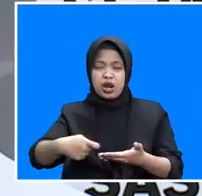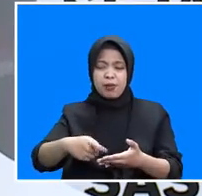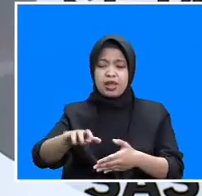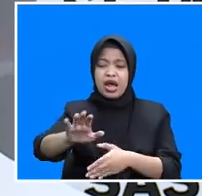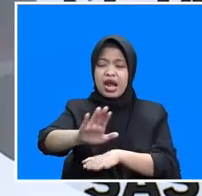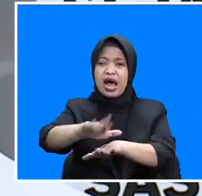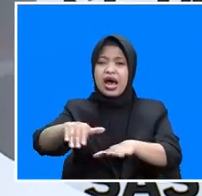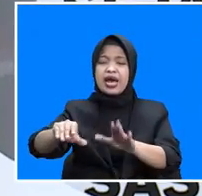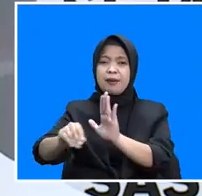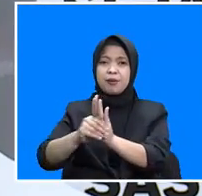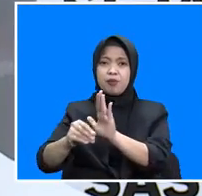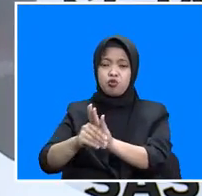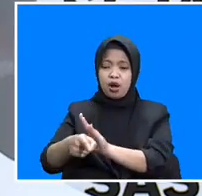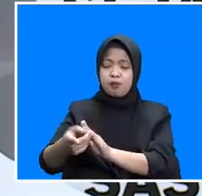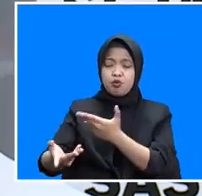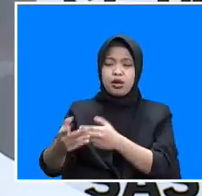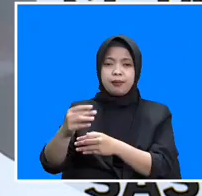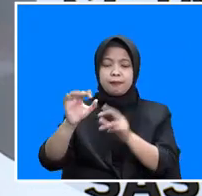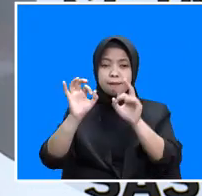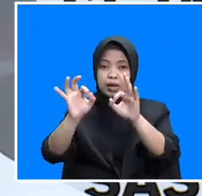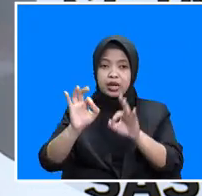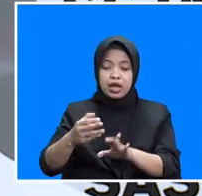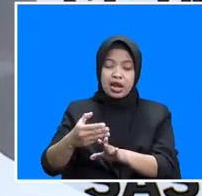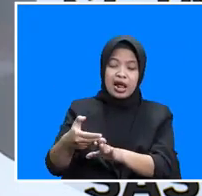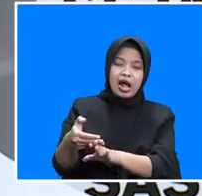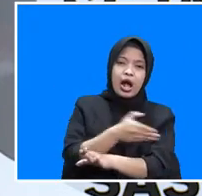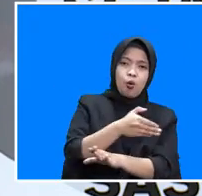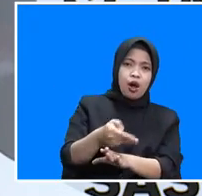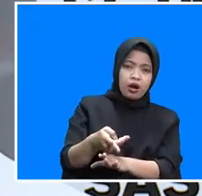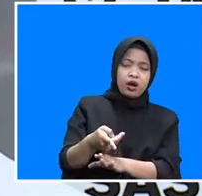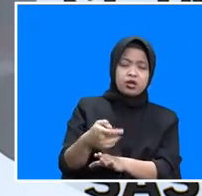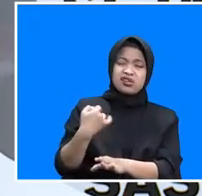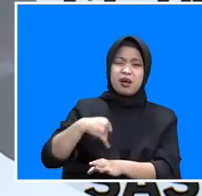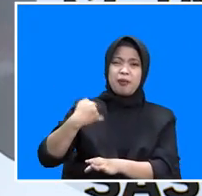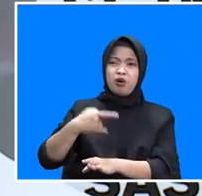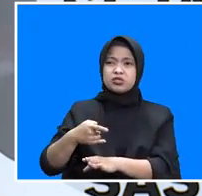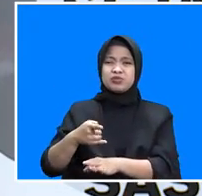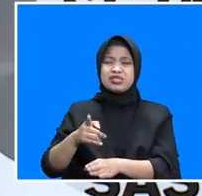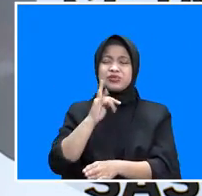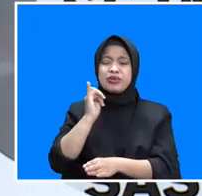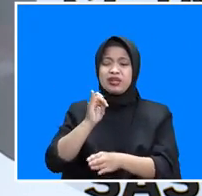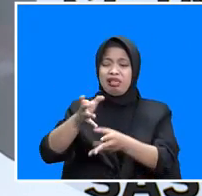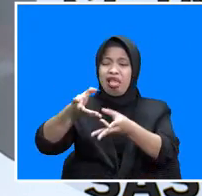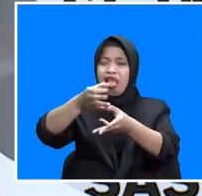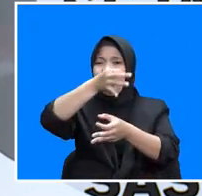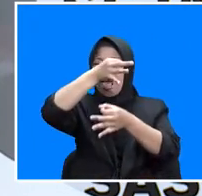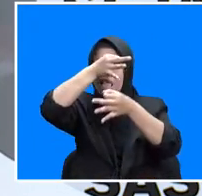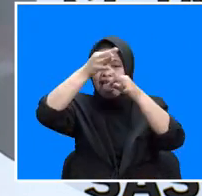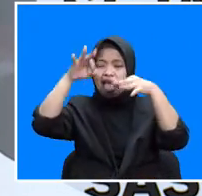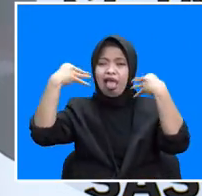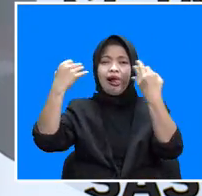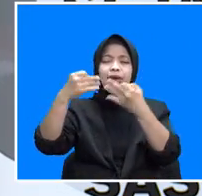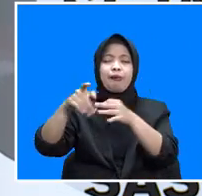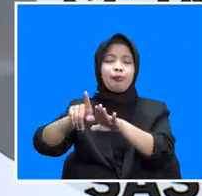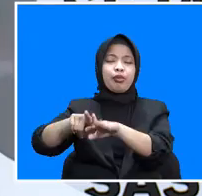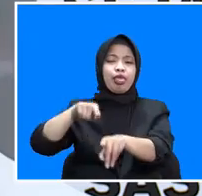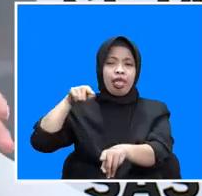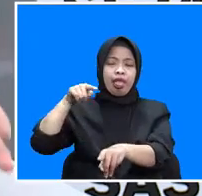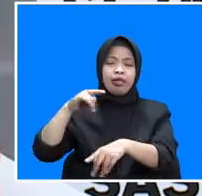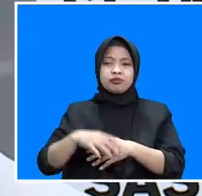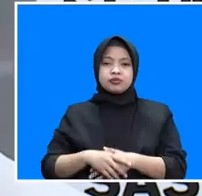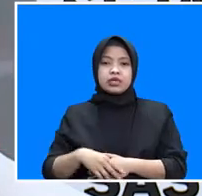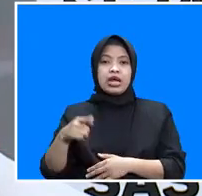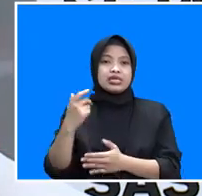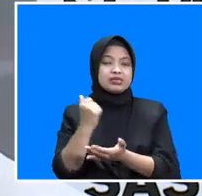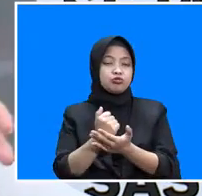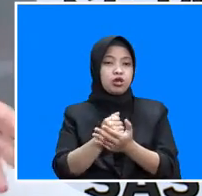grades, you know, they have also sustained very significant learning loss. So even though our program in early grade learning